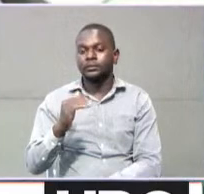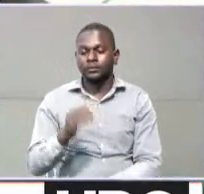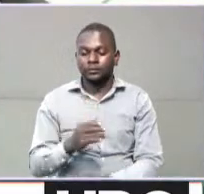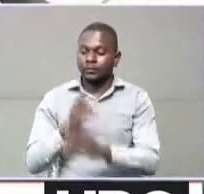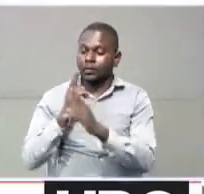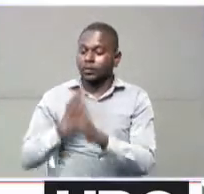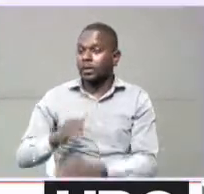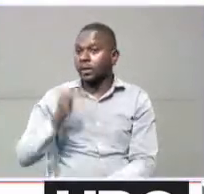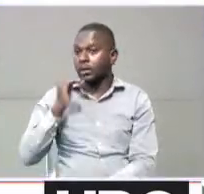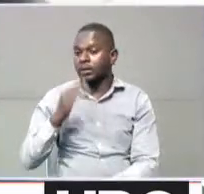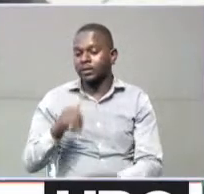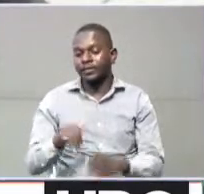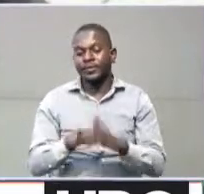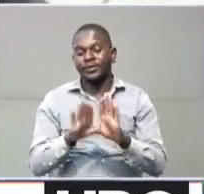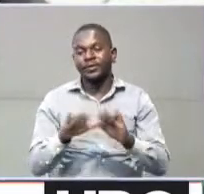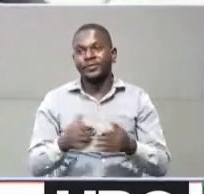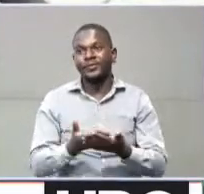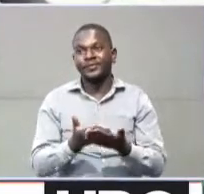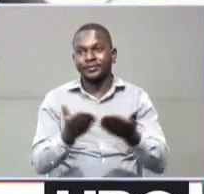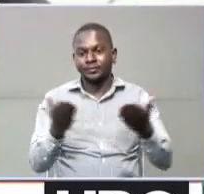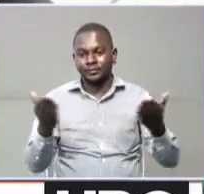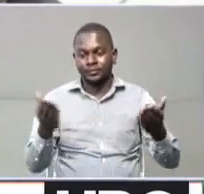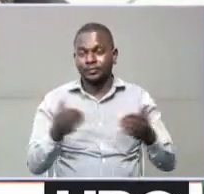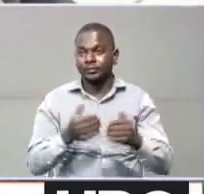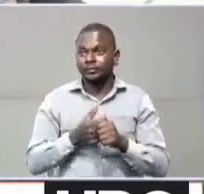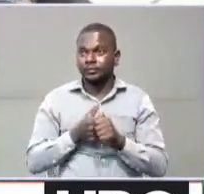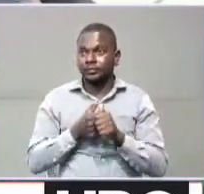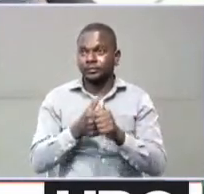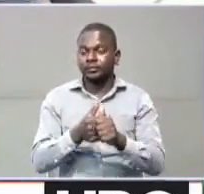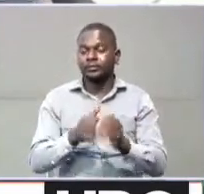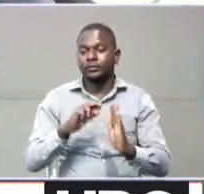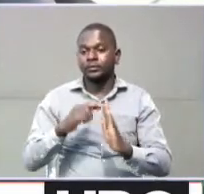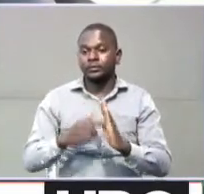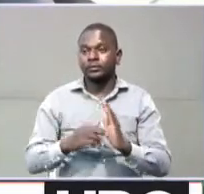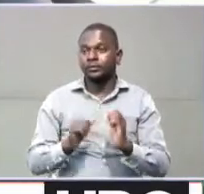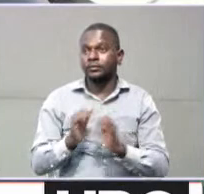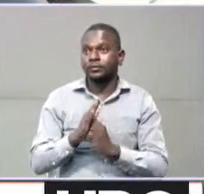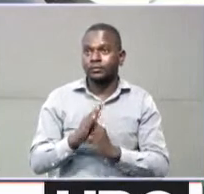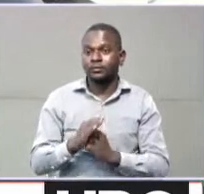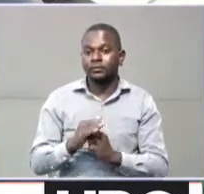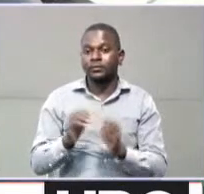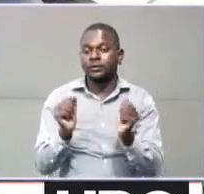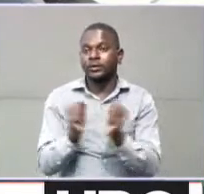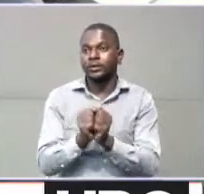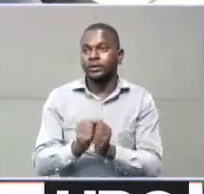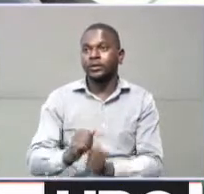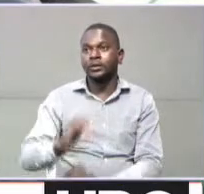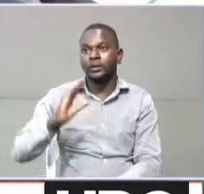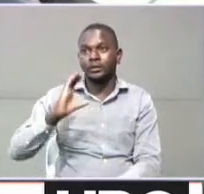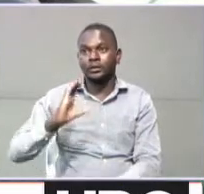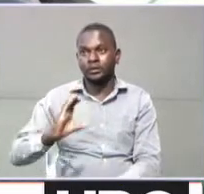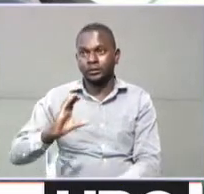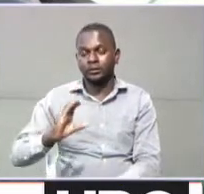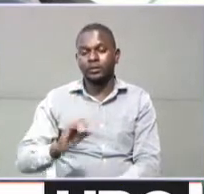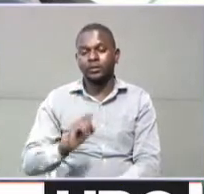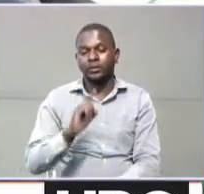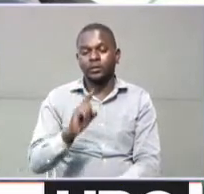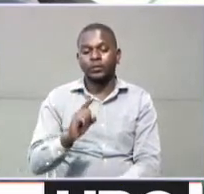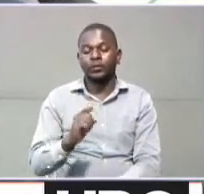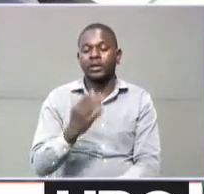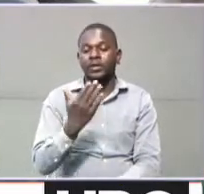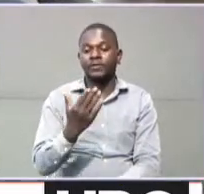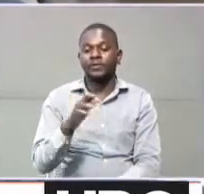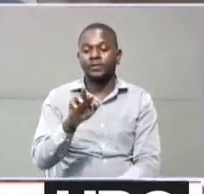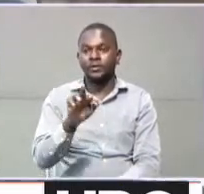right now speaker honourable members in accordance to rule 15 10 c 158